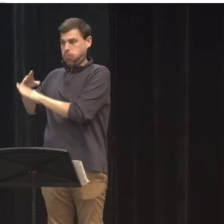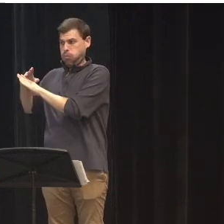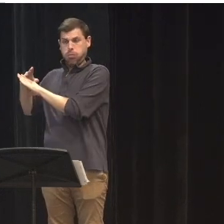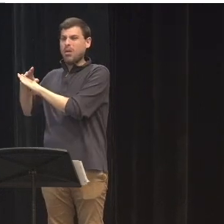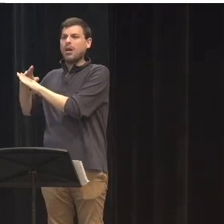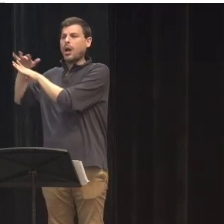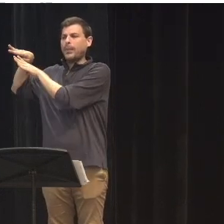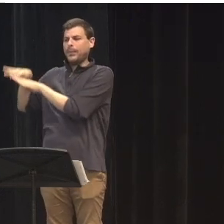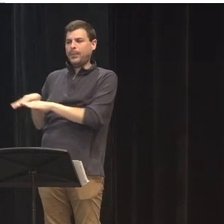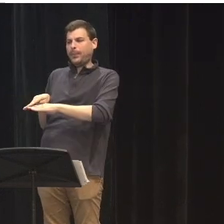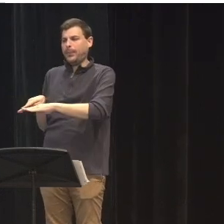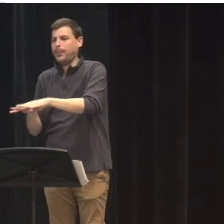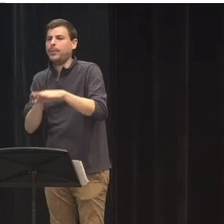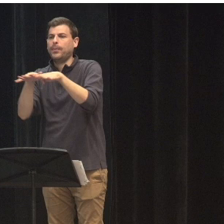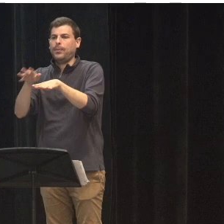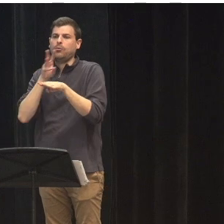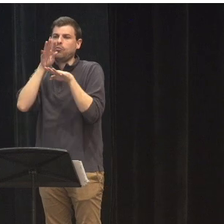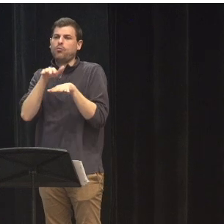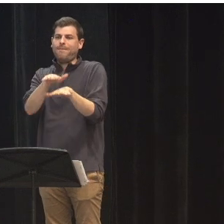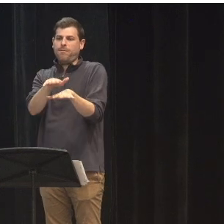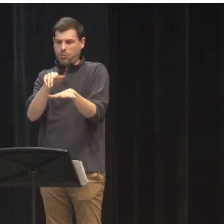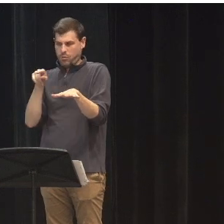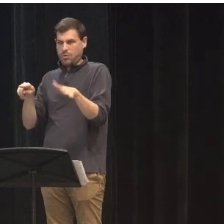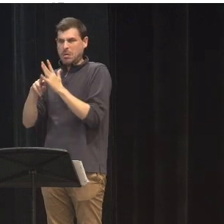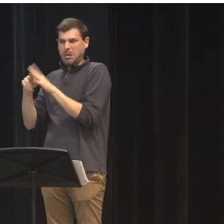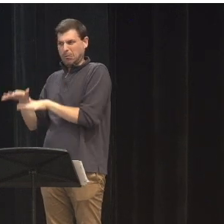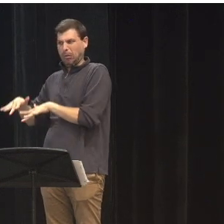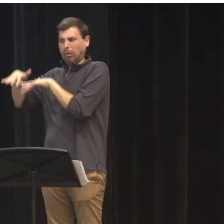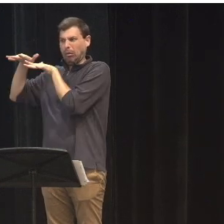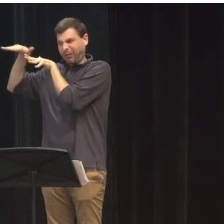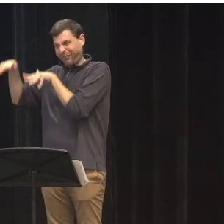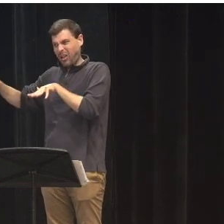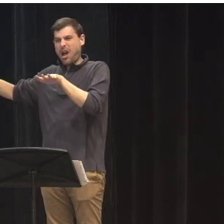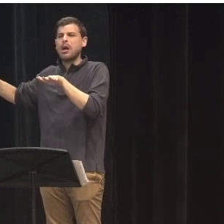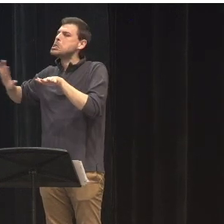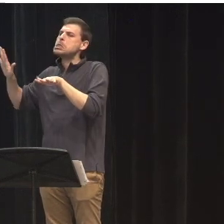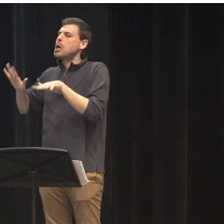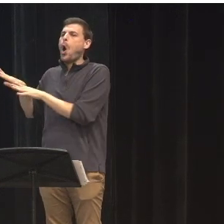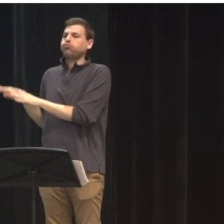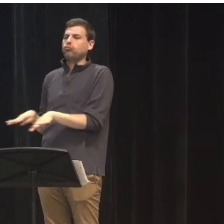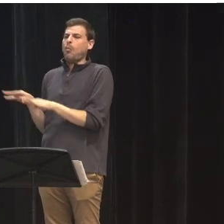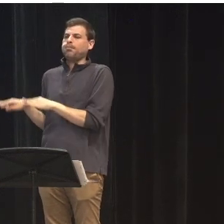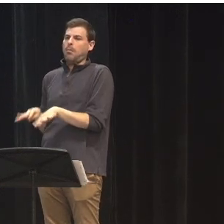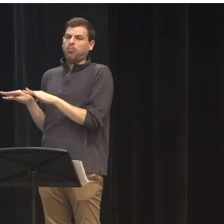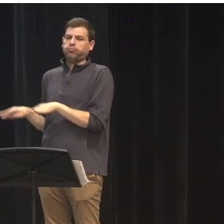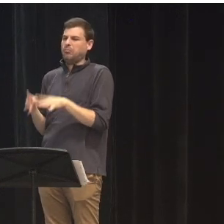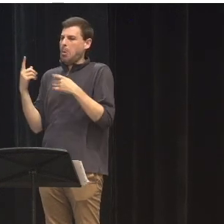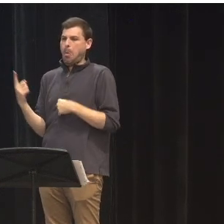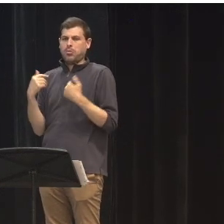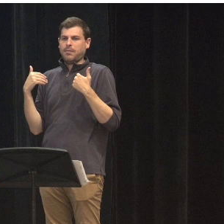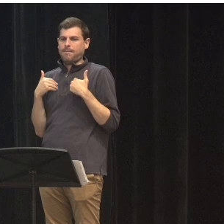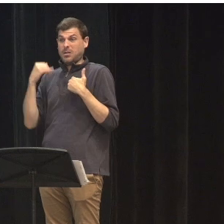which relieves or alleviates the potential for any street flooding or property flooding from a simultaneous rain